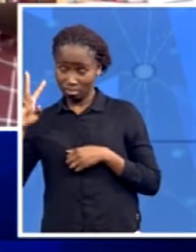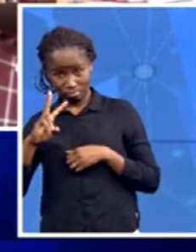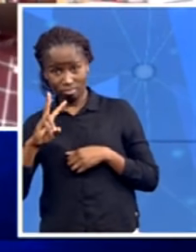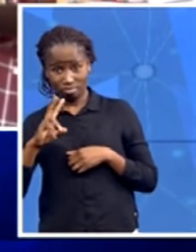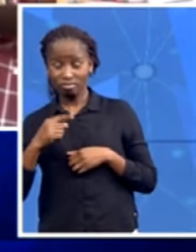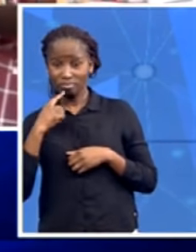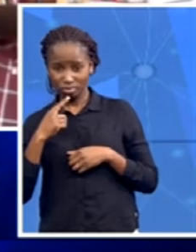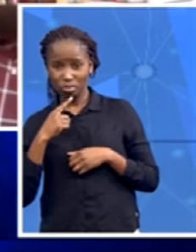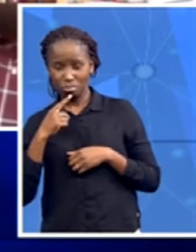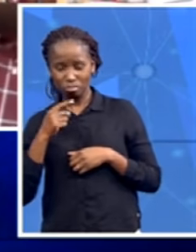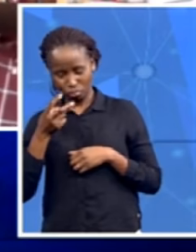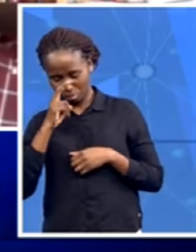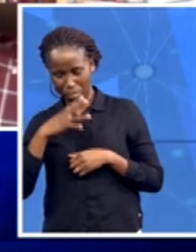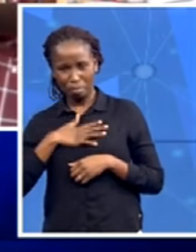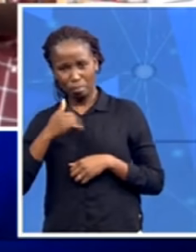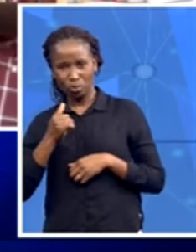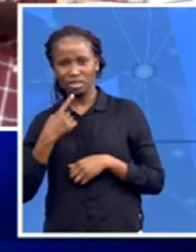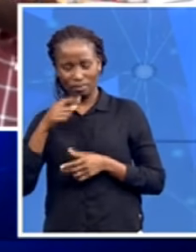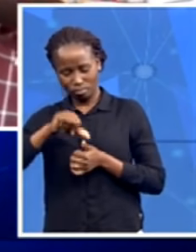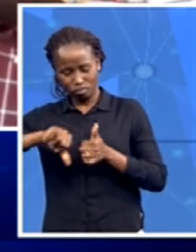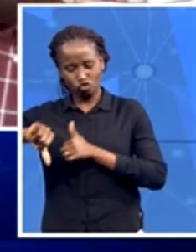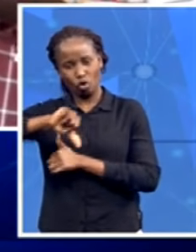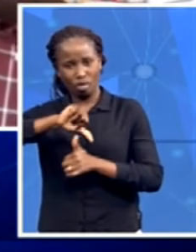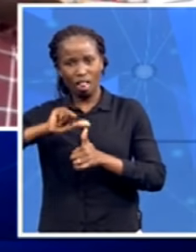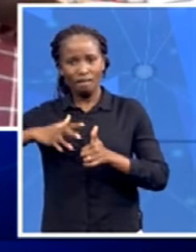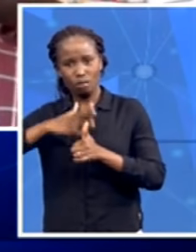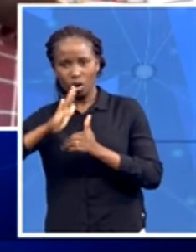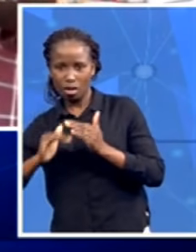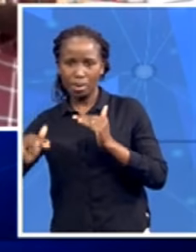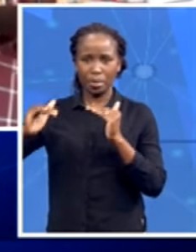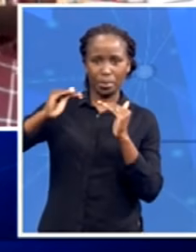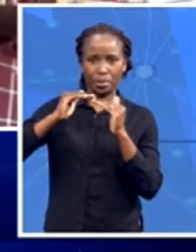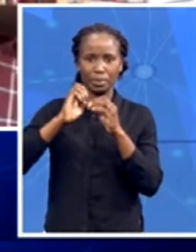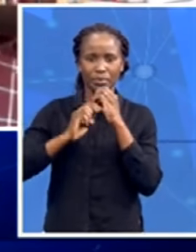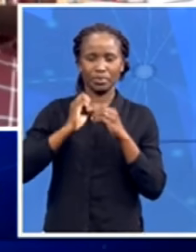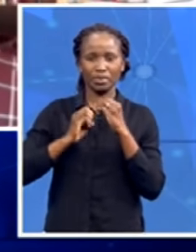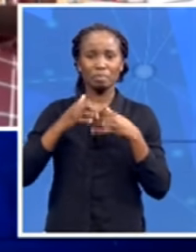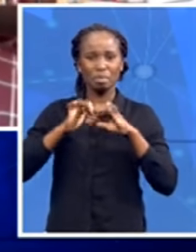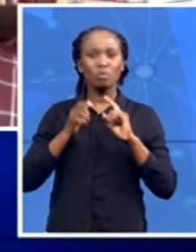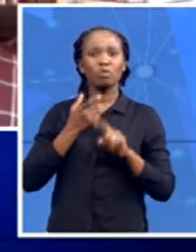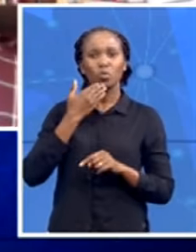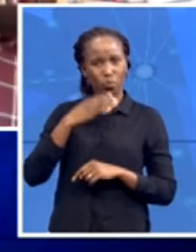gap that has ostensibly been created by President Cyril Ramaphosa's presidency.